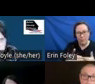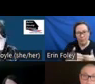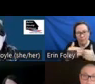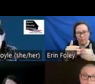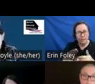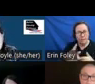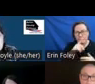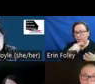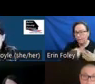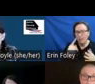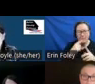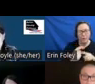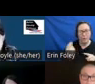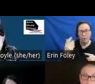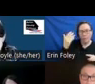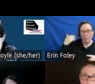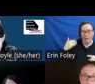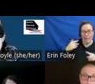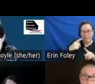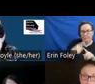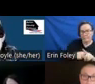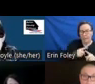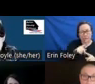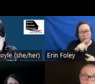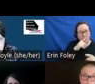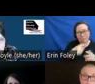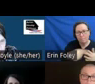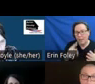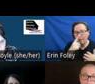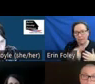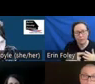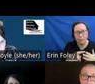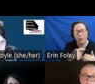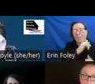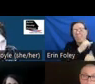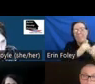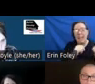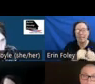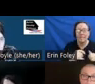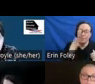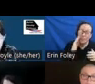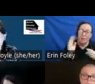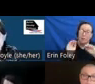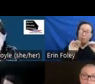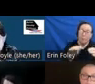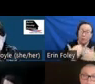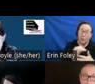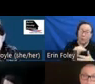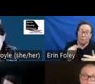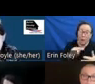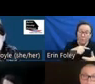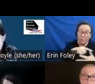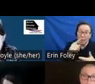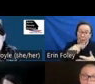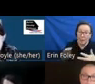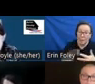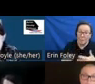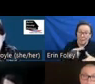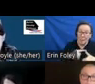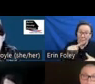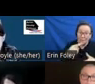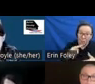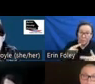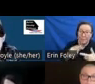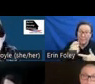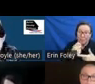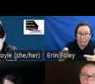last month's rent. It does not pay the security deposit. And sometimes, depending on the location, those are calculated on the base of the